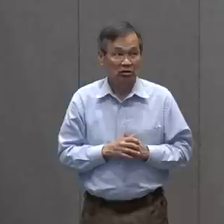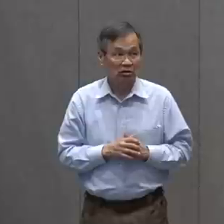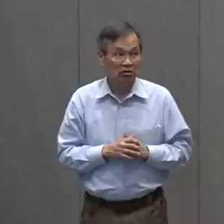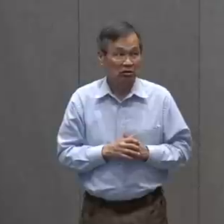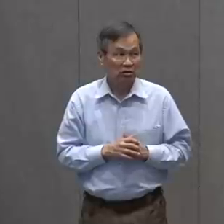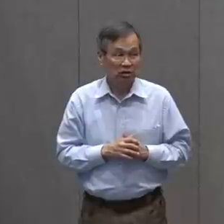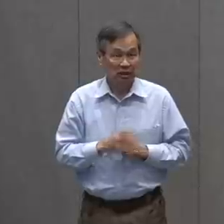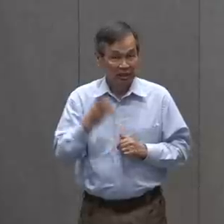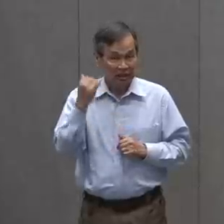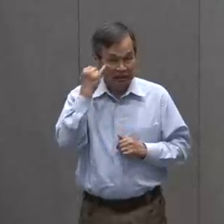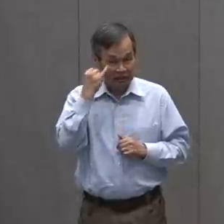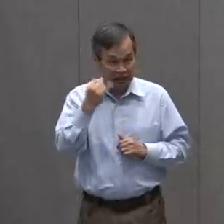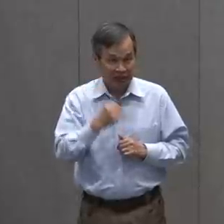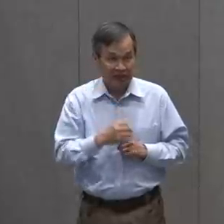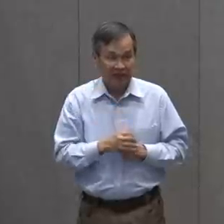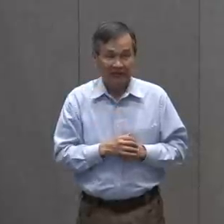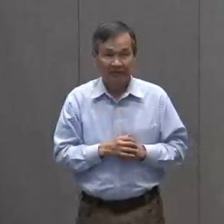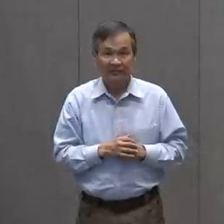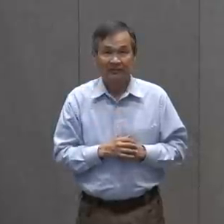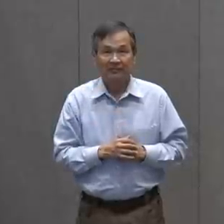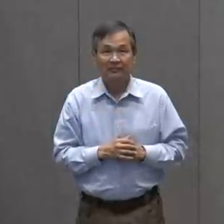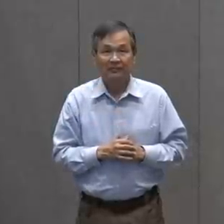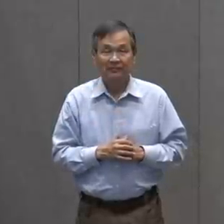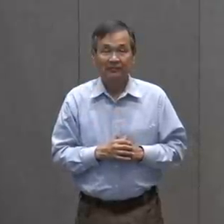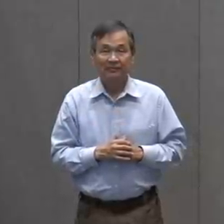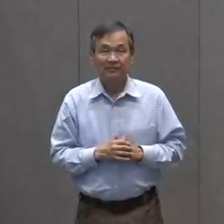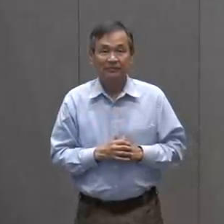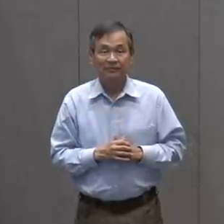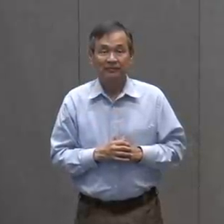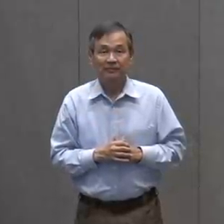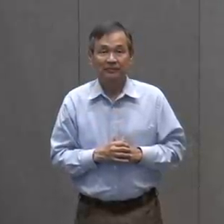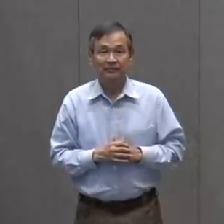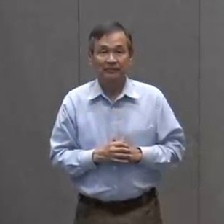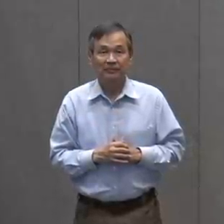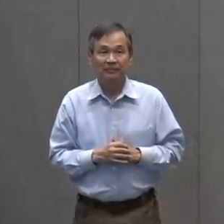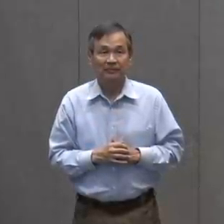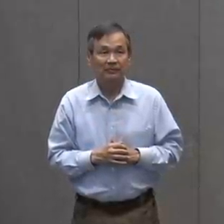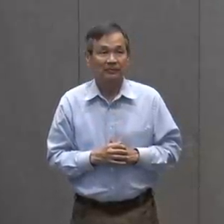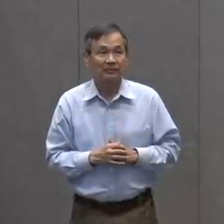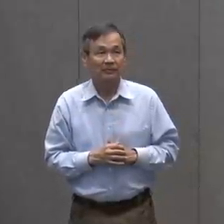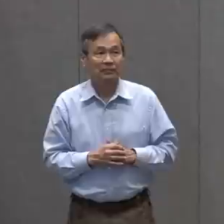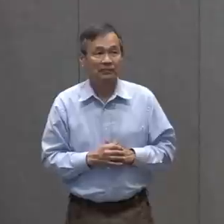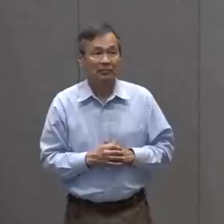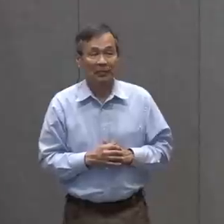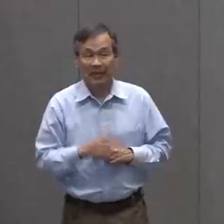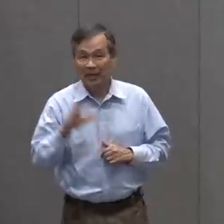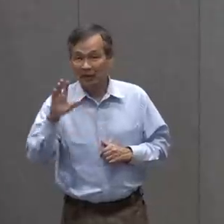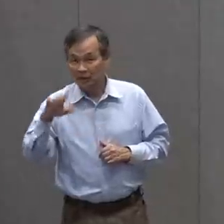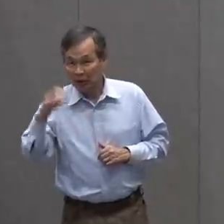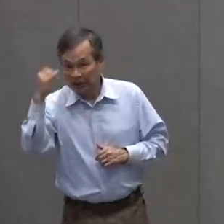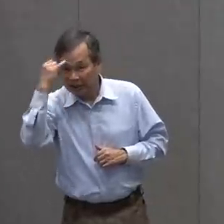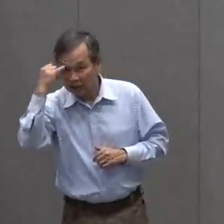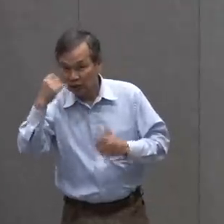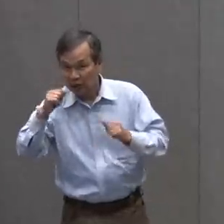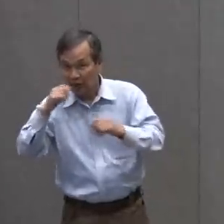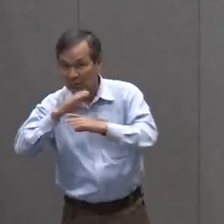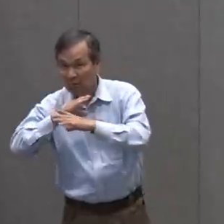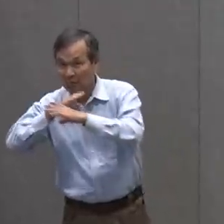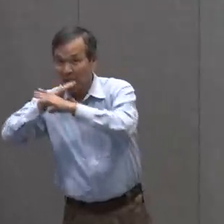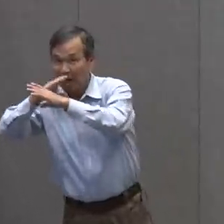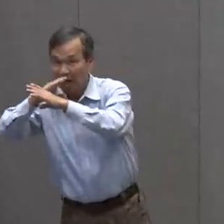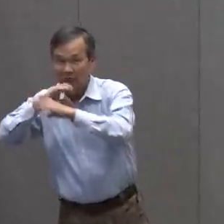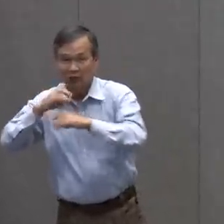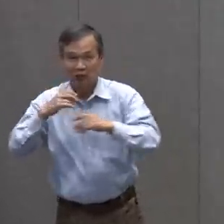So that's an opportunity there. So the thing is do we block another person or